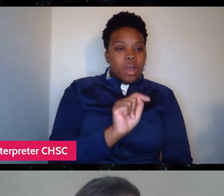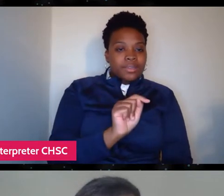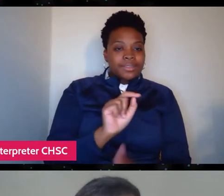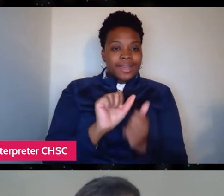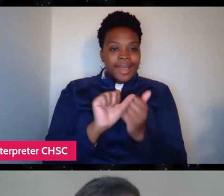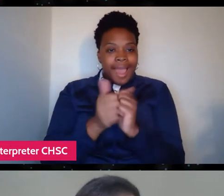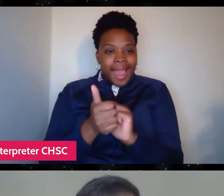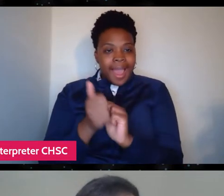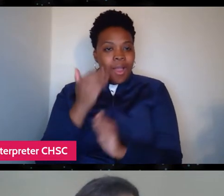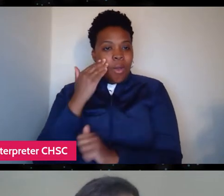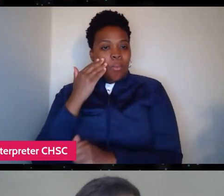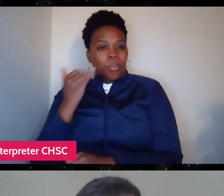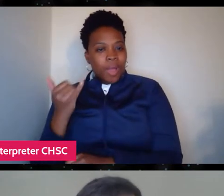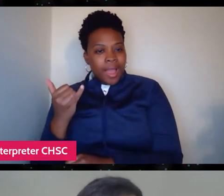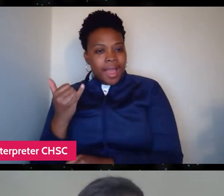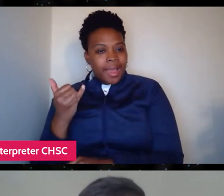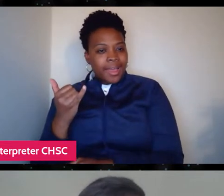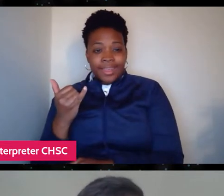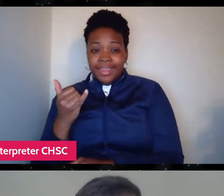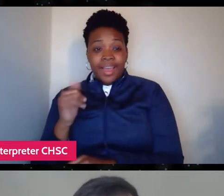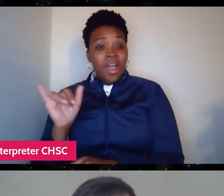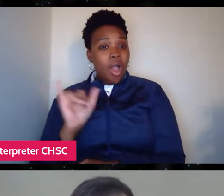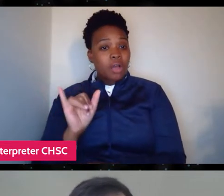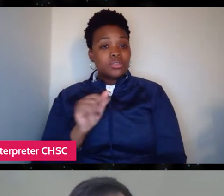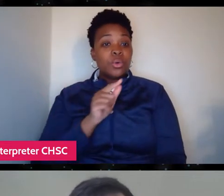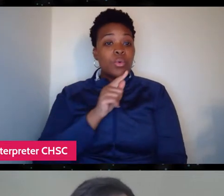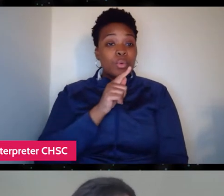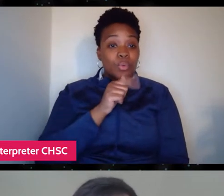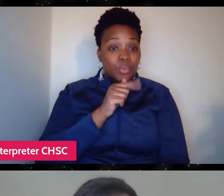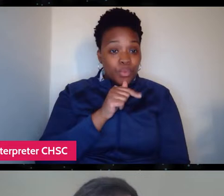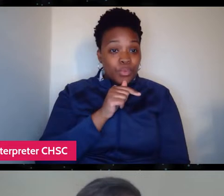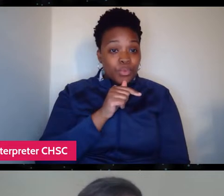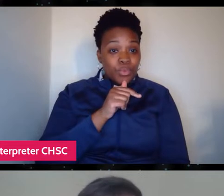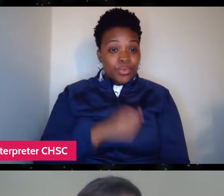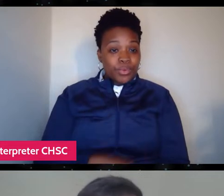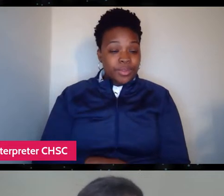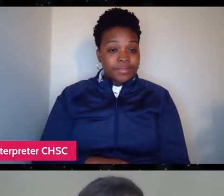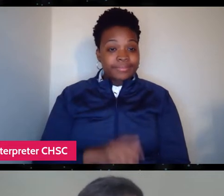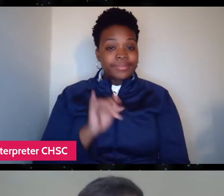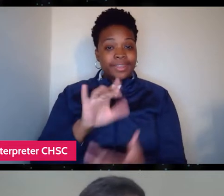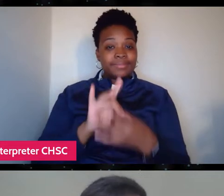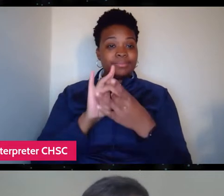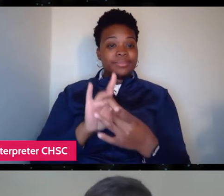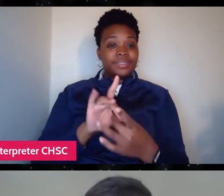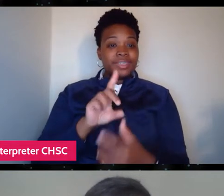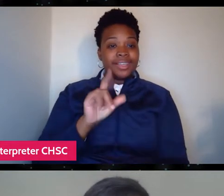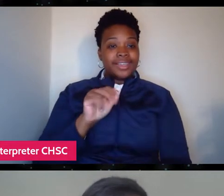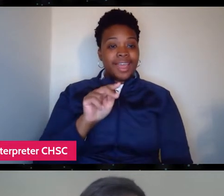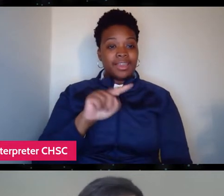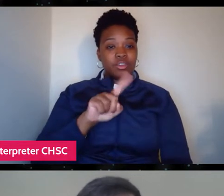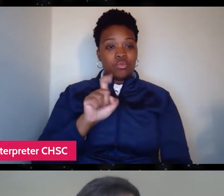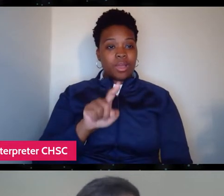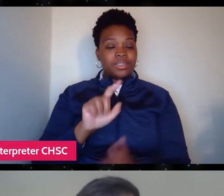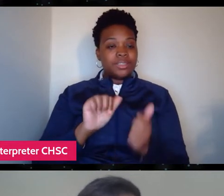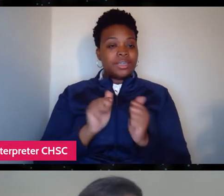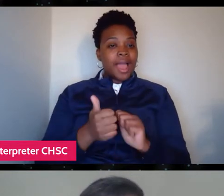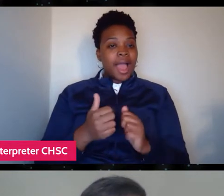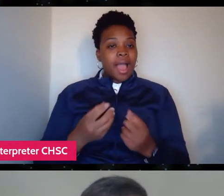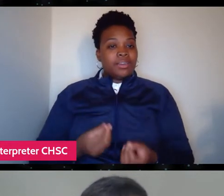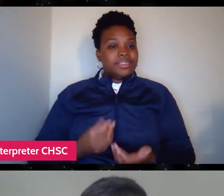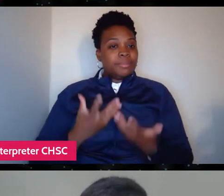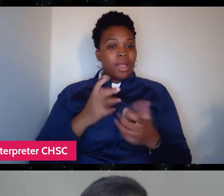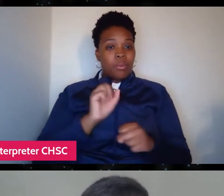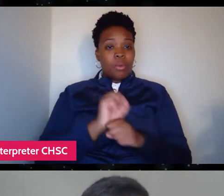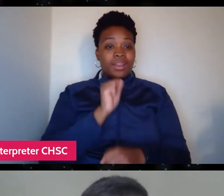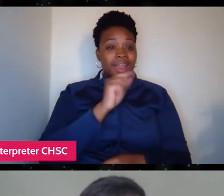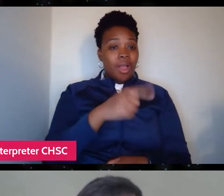why of Memphis Meats, but also the who. And this goes to your question, Danielle, of how inspiring it is to work, and not just with